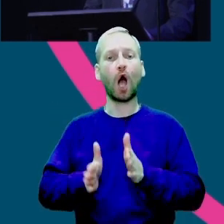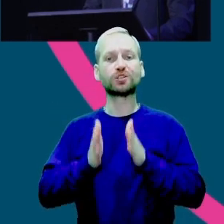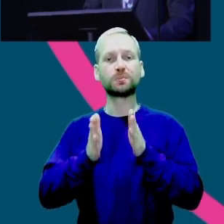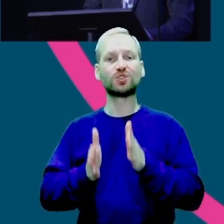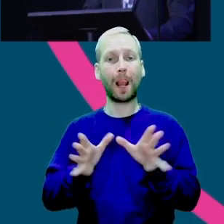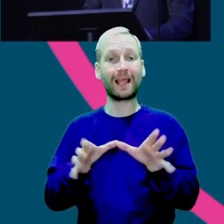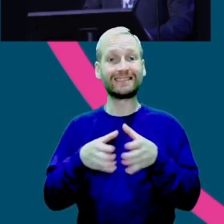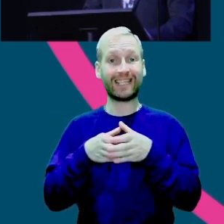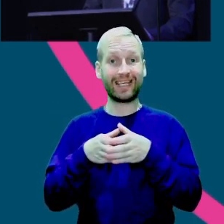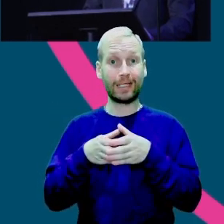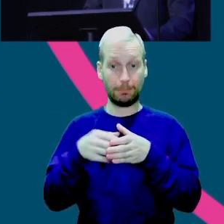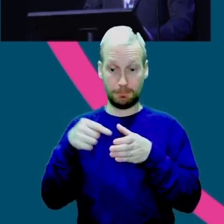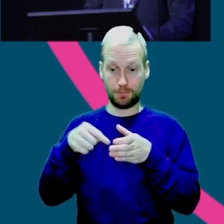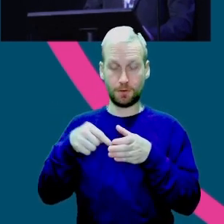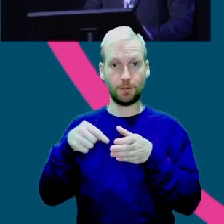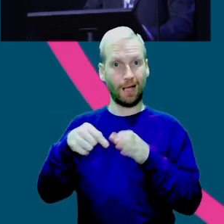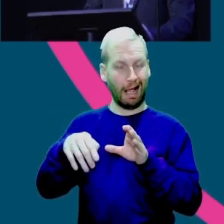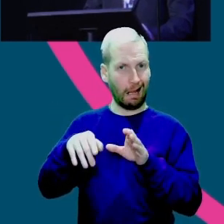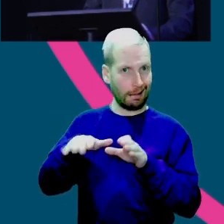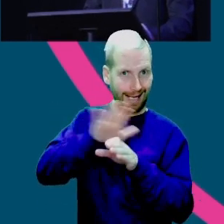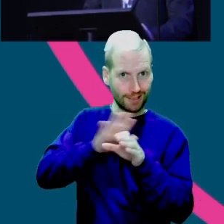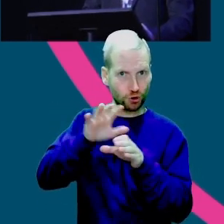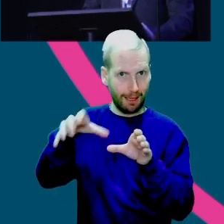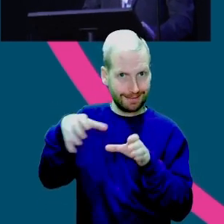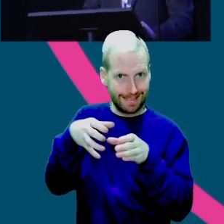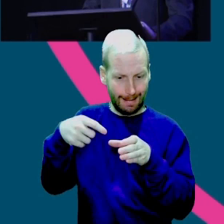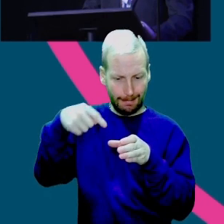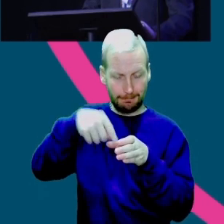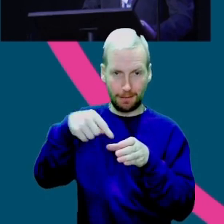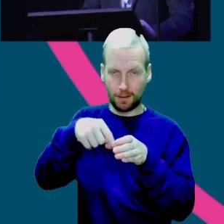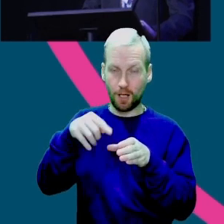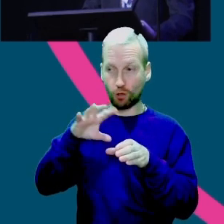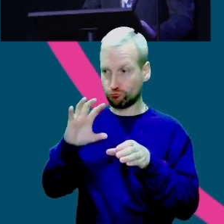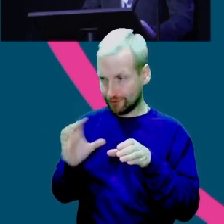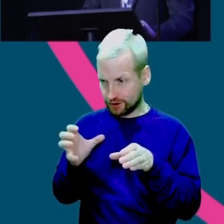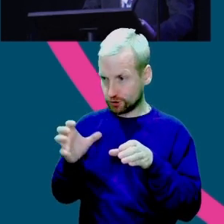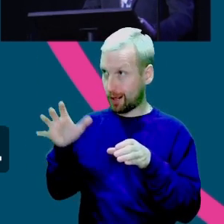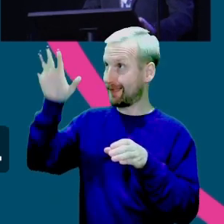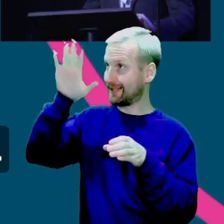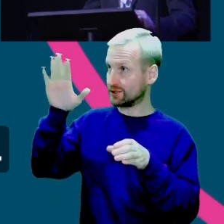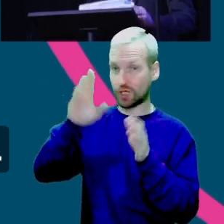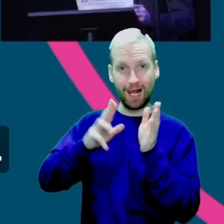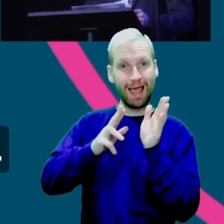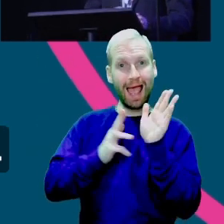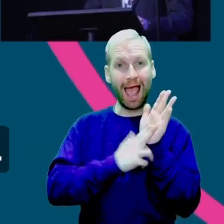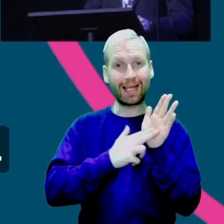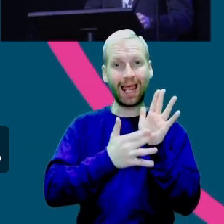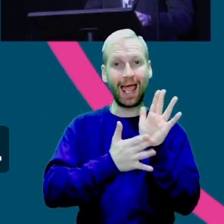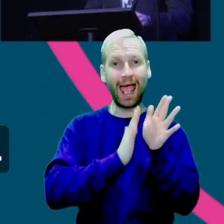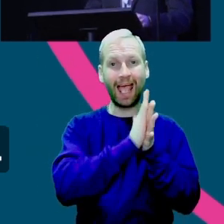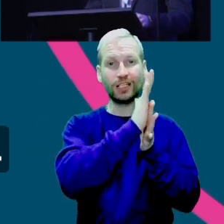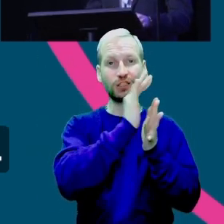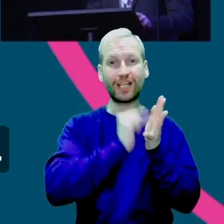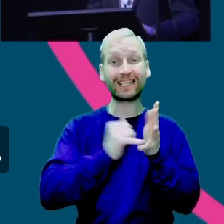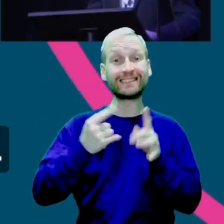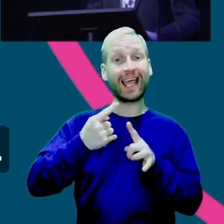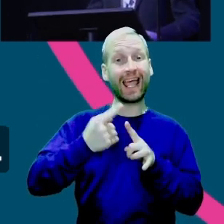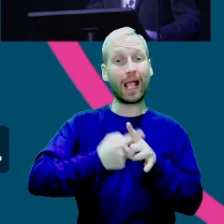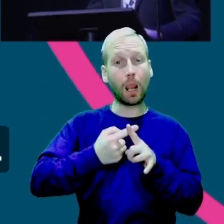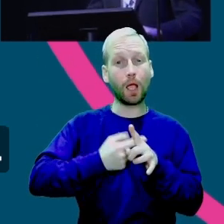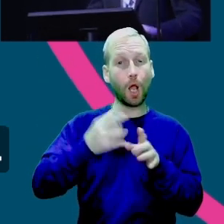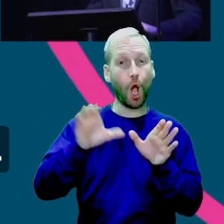well. And equally, we had great support from our regional and national NHS England colleagues through